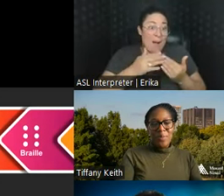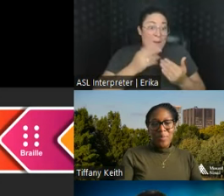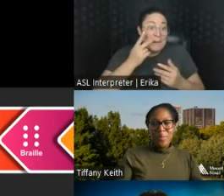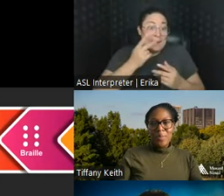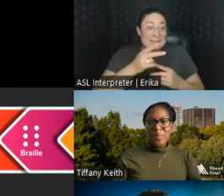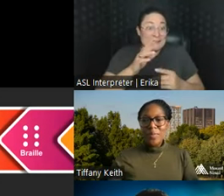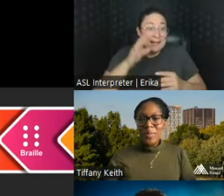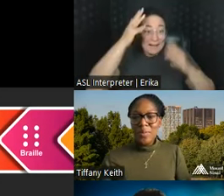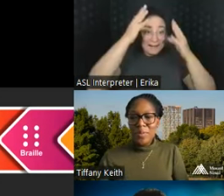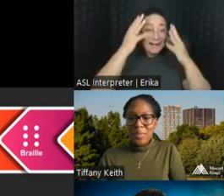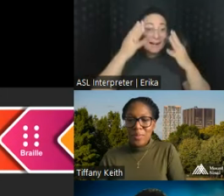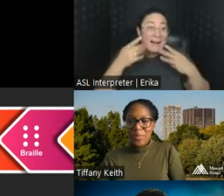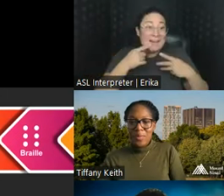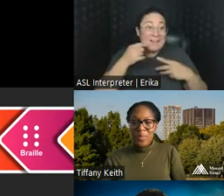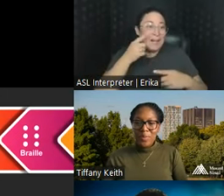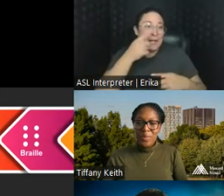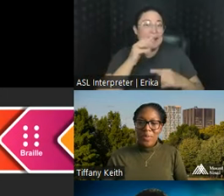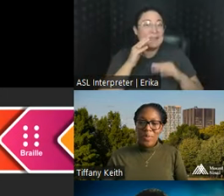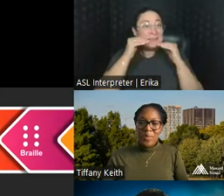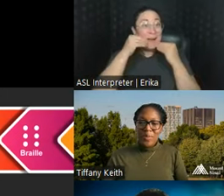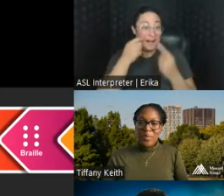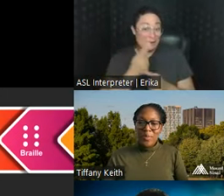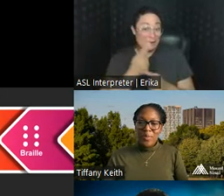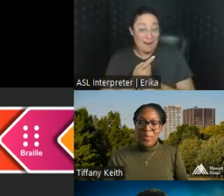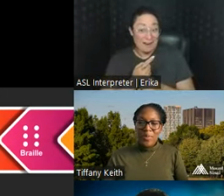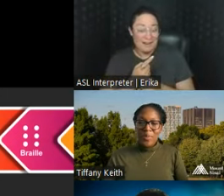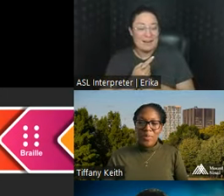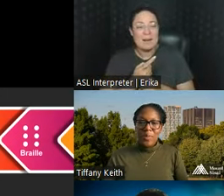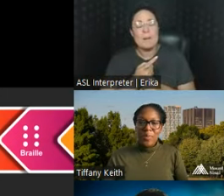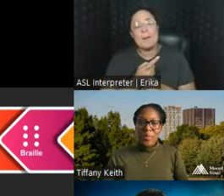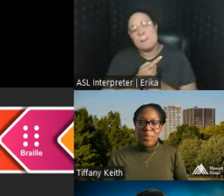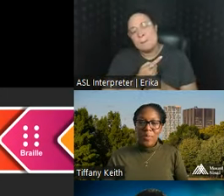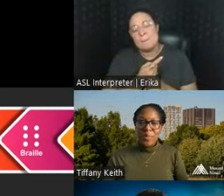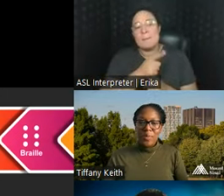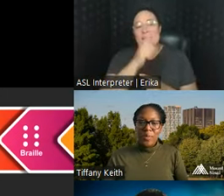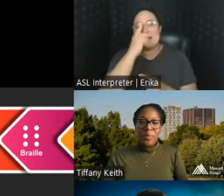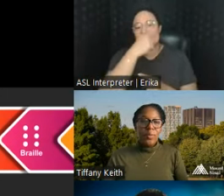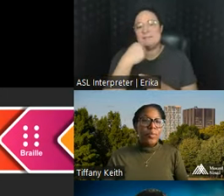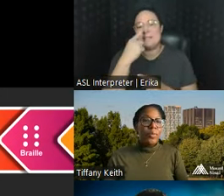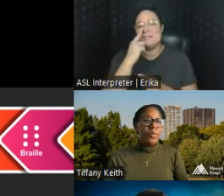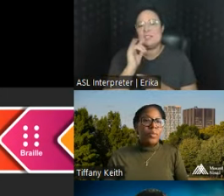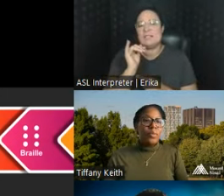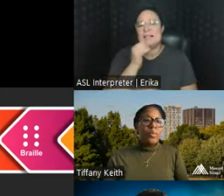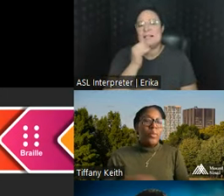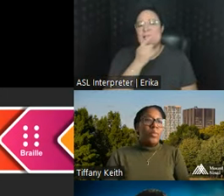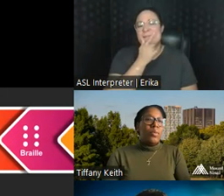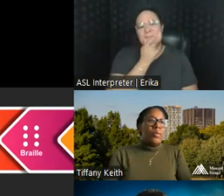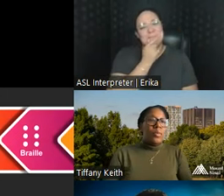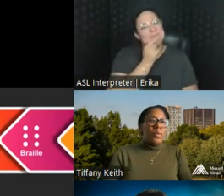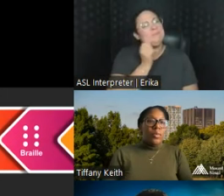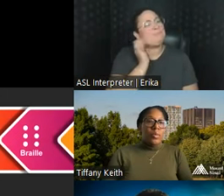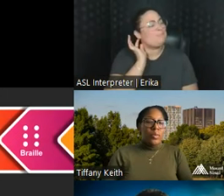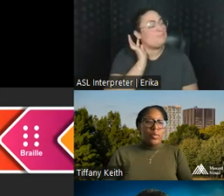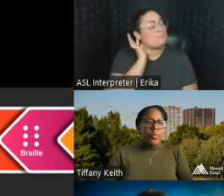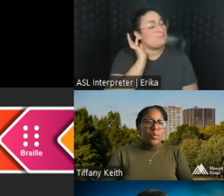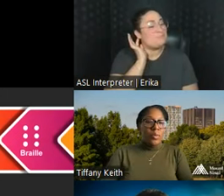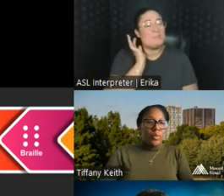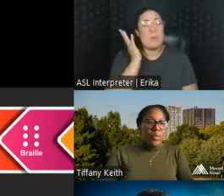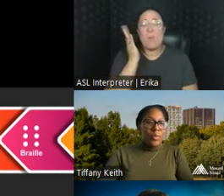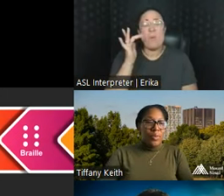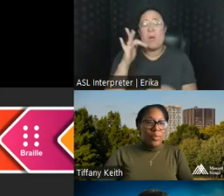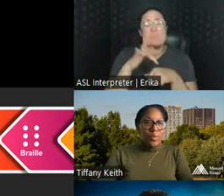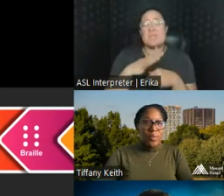her red hair there. But again, the look on this guy's face is saying, well, why are you touching my